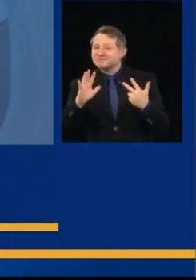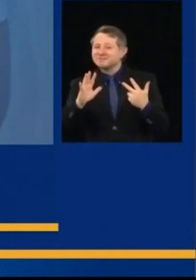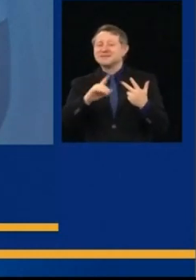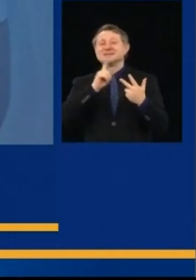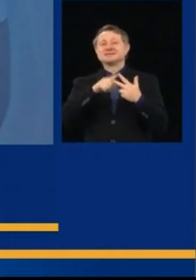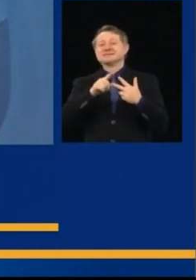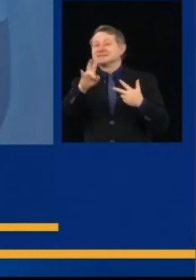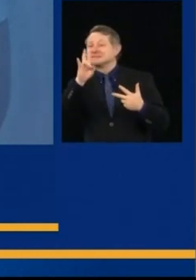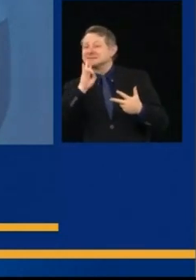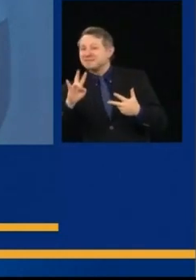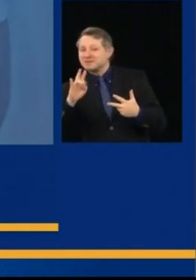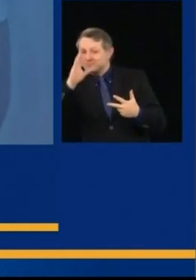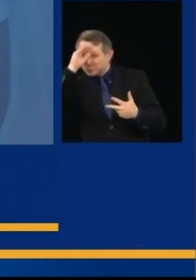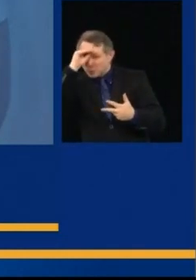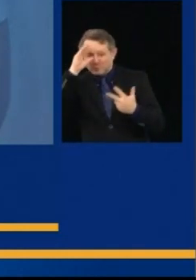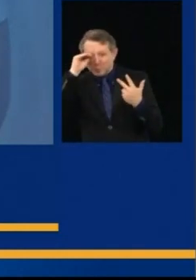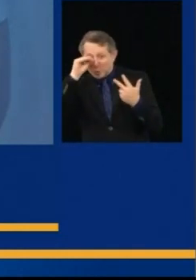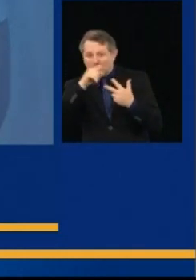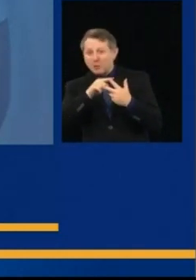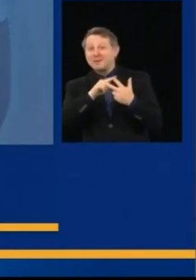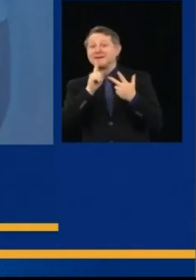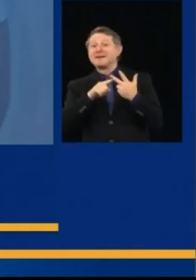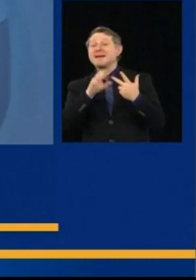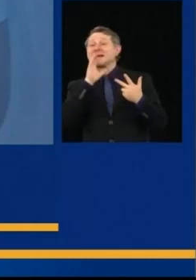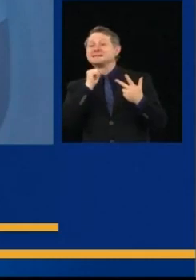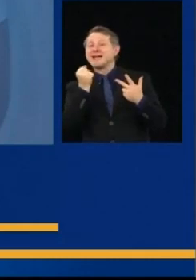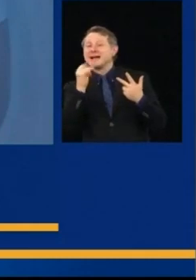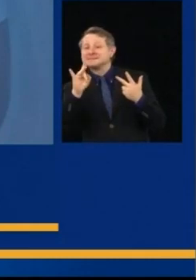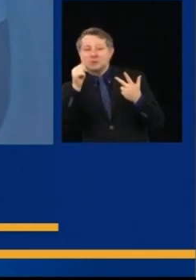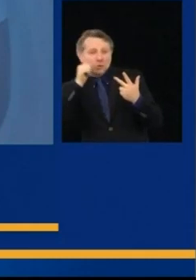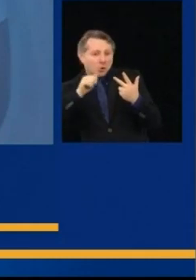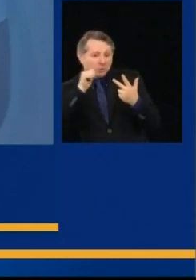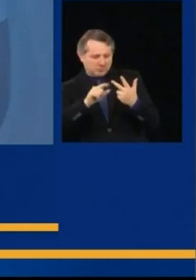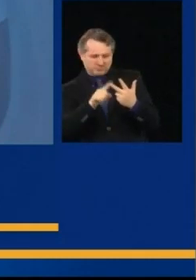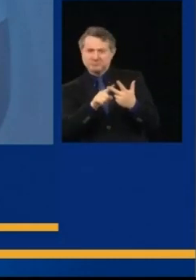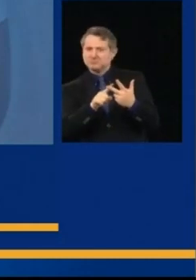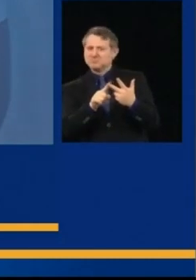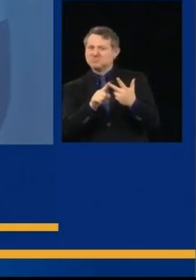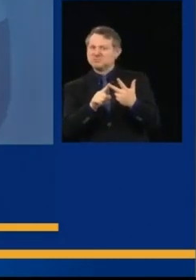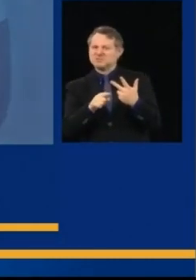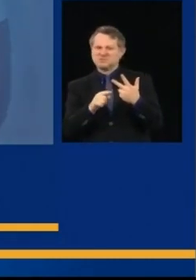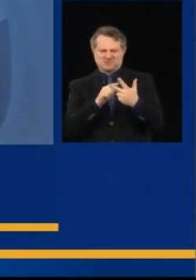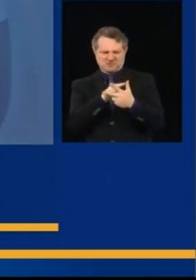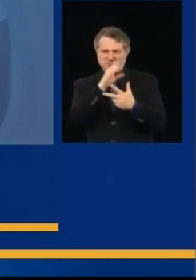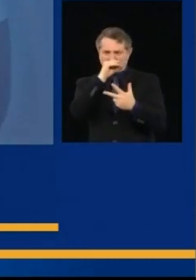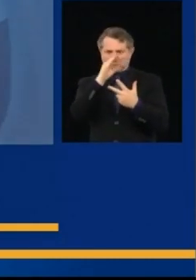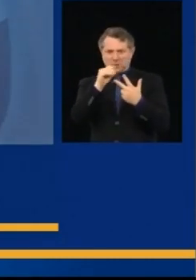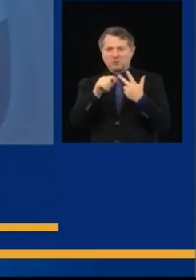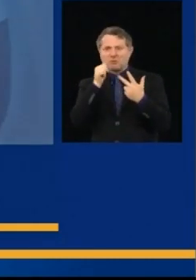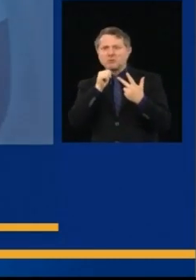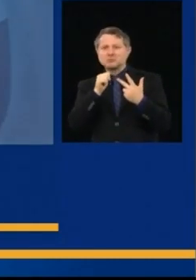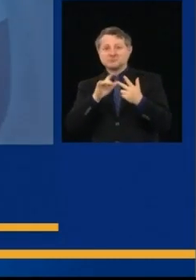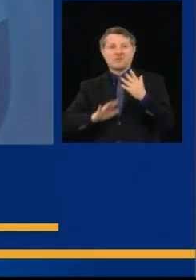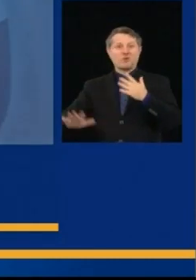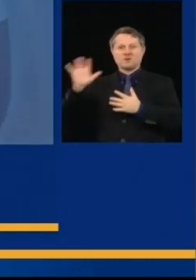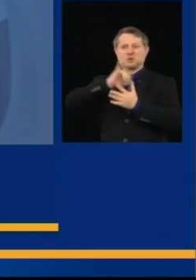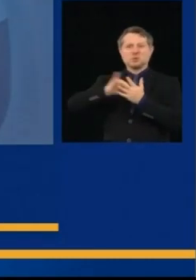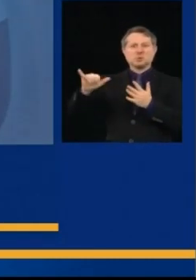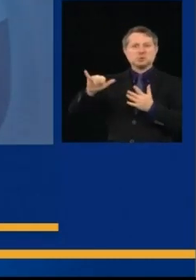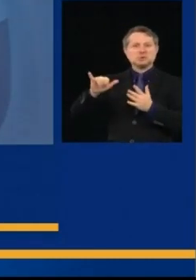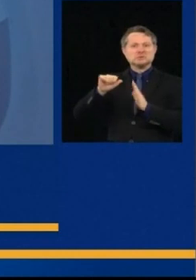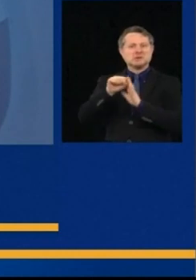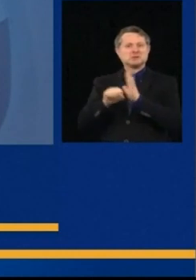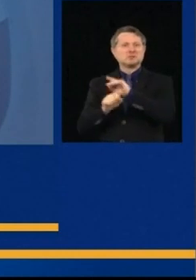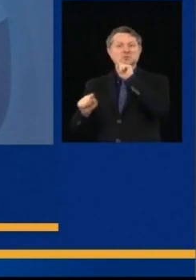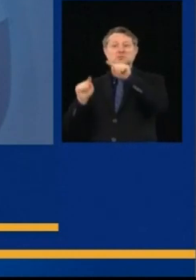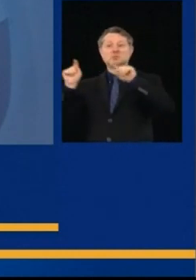And these cases are all across the state, predominantly where the population